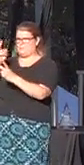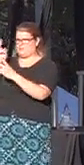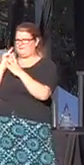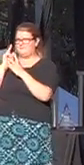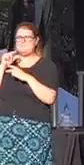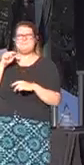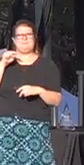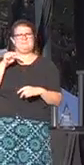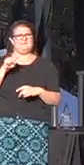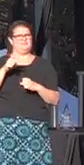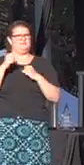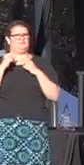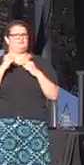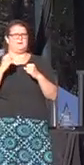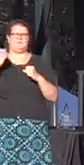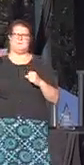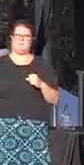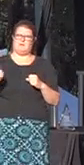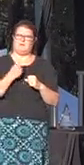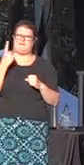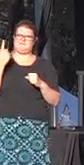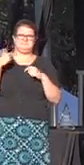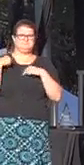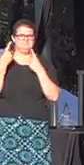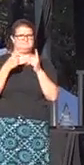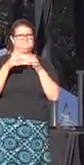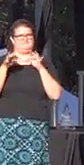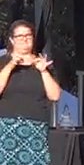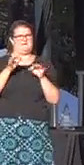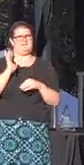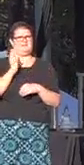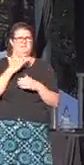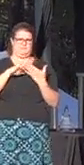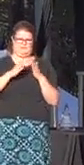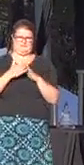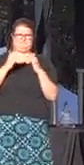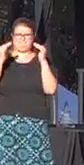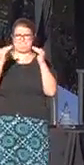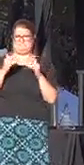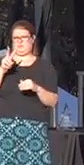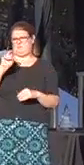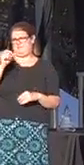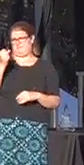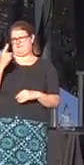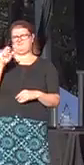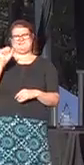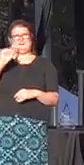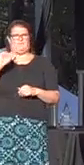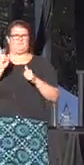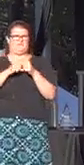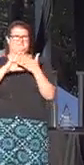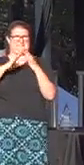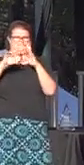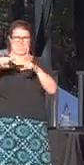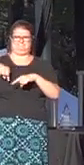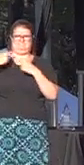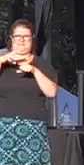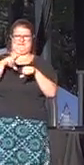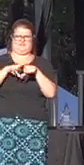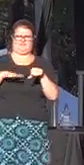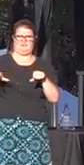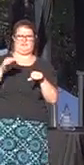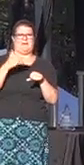always been a defining part of our community. In 2011, San Diego became the first city in the nation to have a